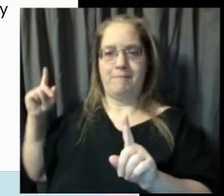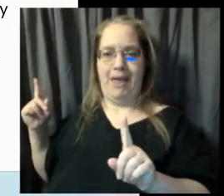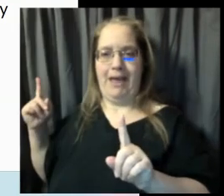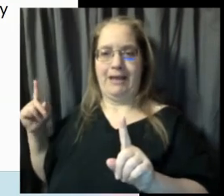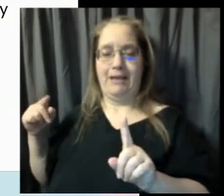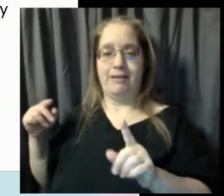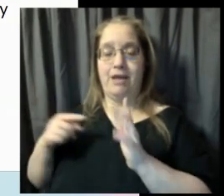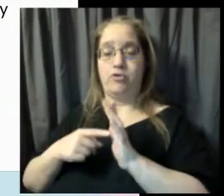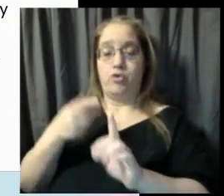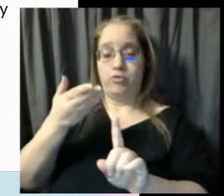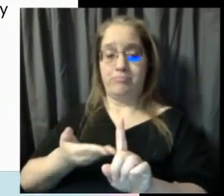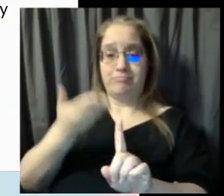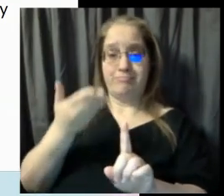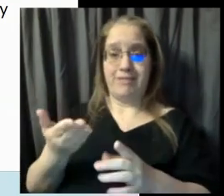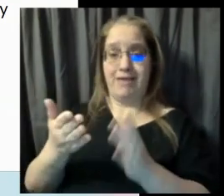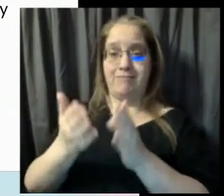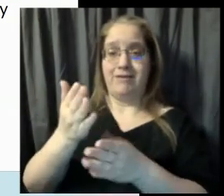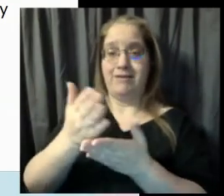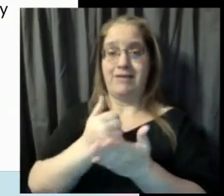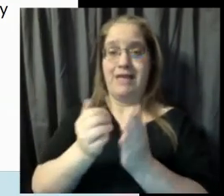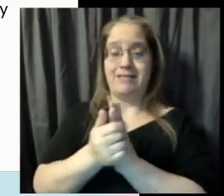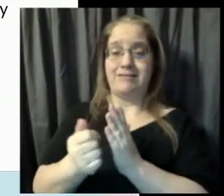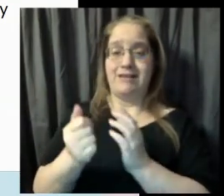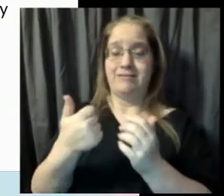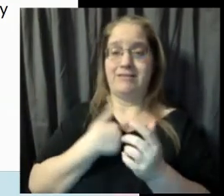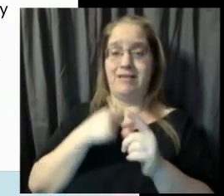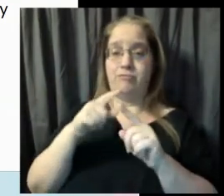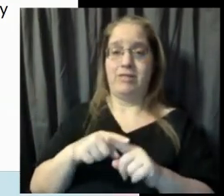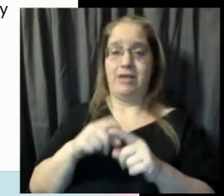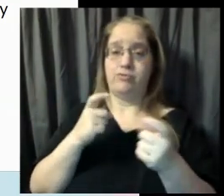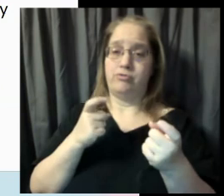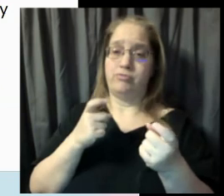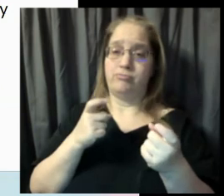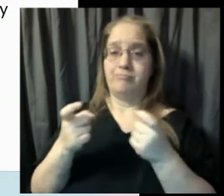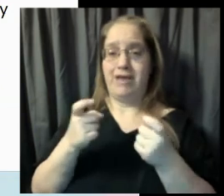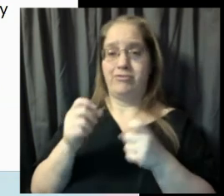they've gained the skills and self-reliance needed to handle these tasks on their own.